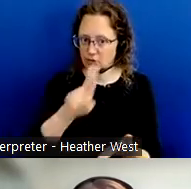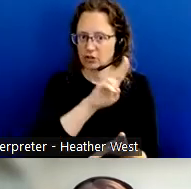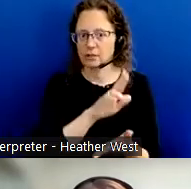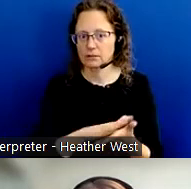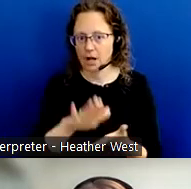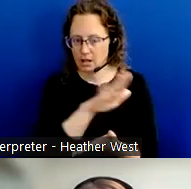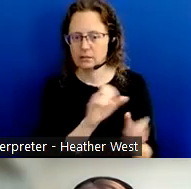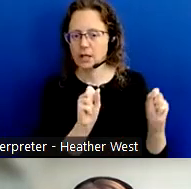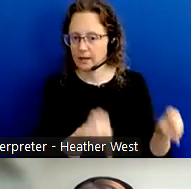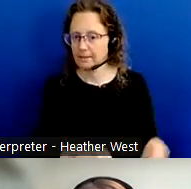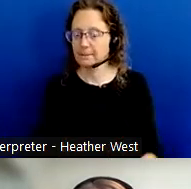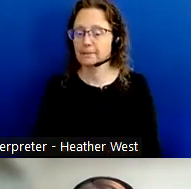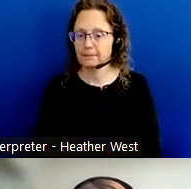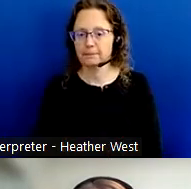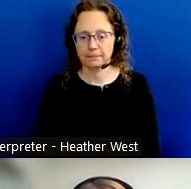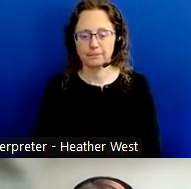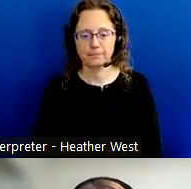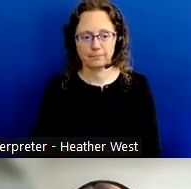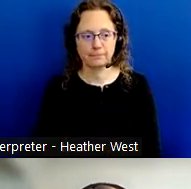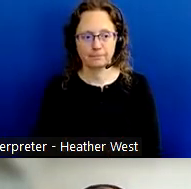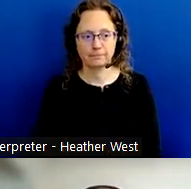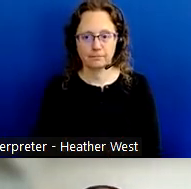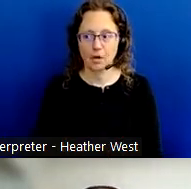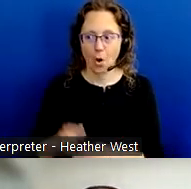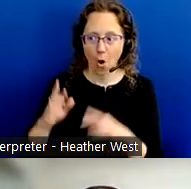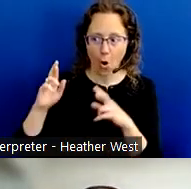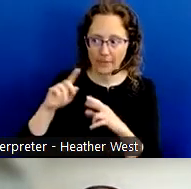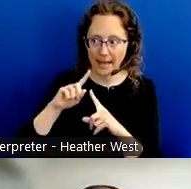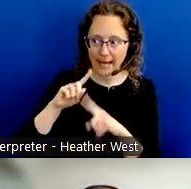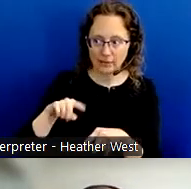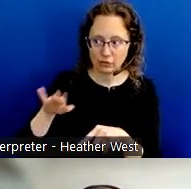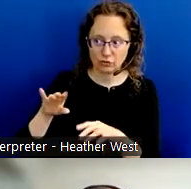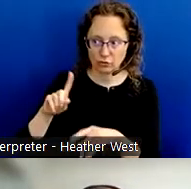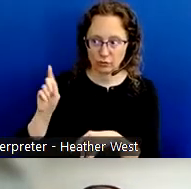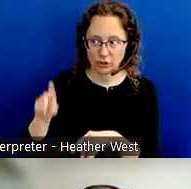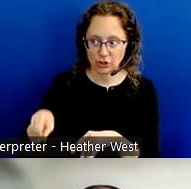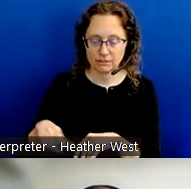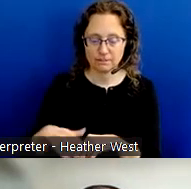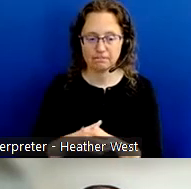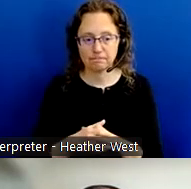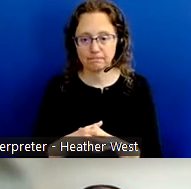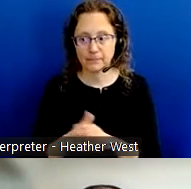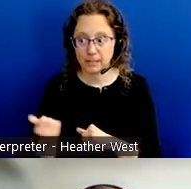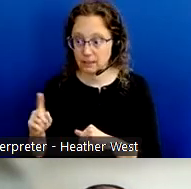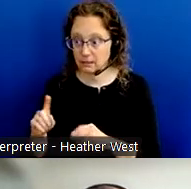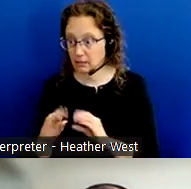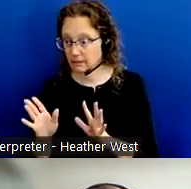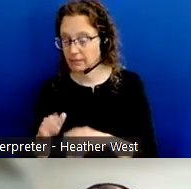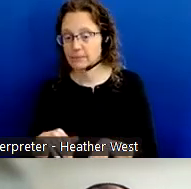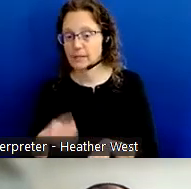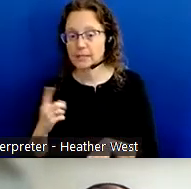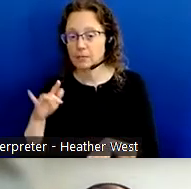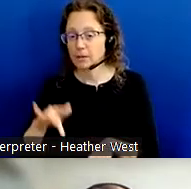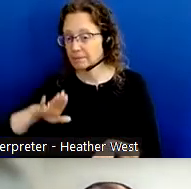I hope that answers your question, Noelle, but feel free to clarify. And then I see a hand from Elsa.